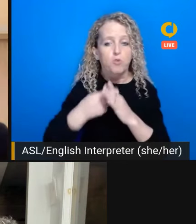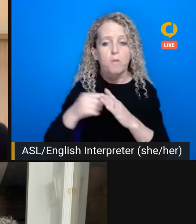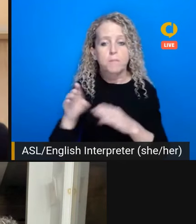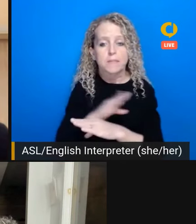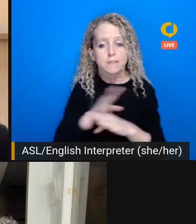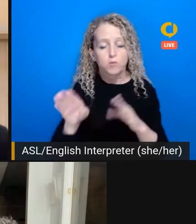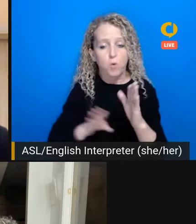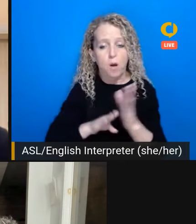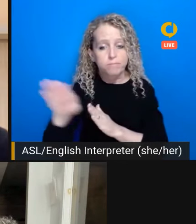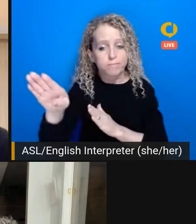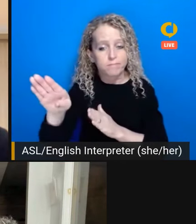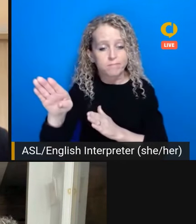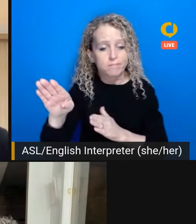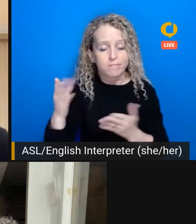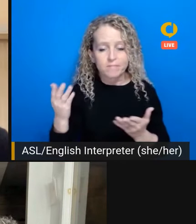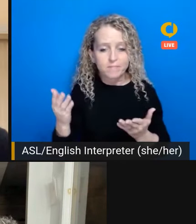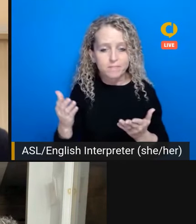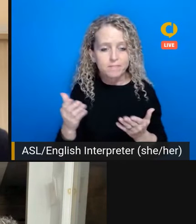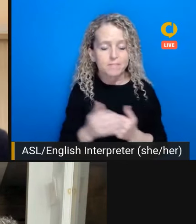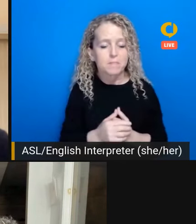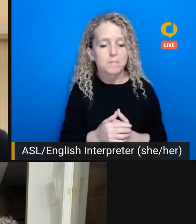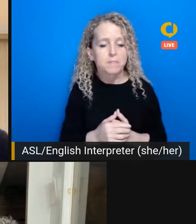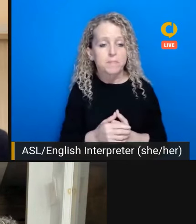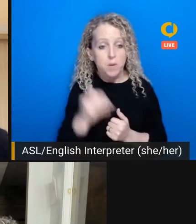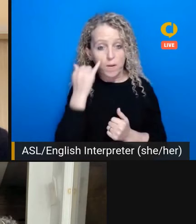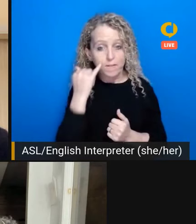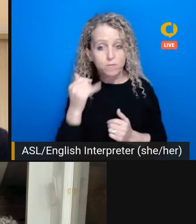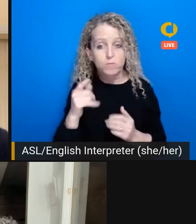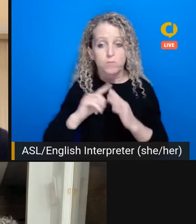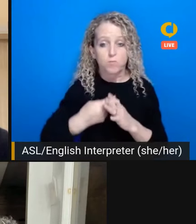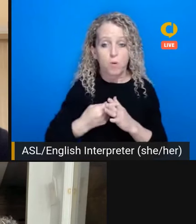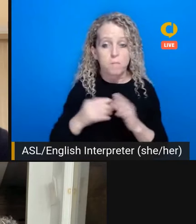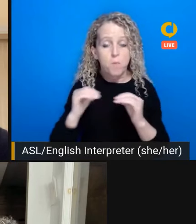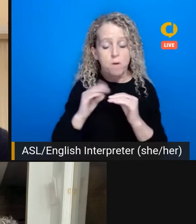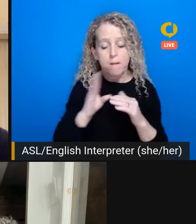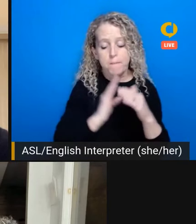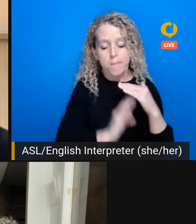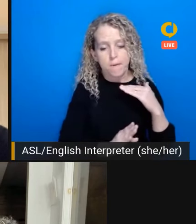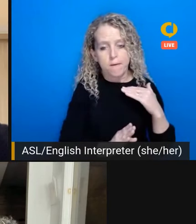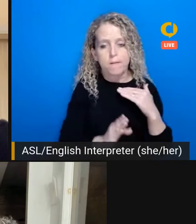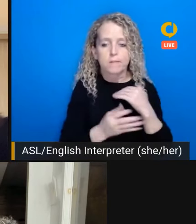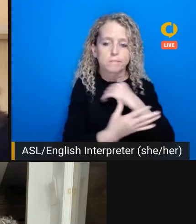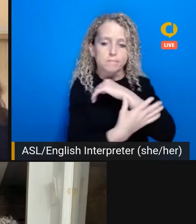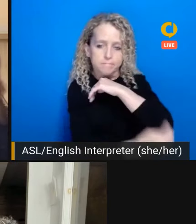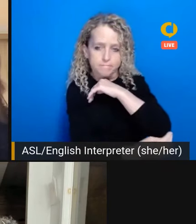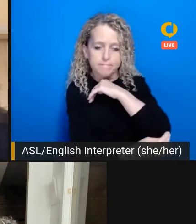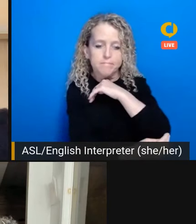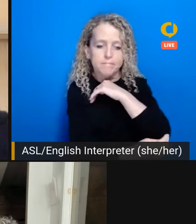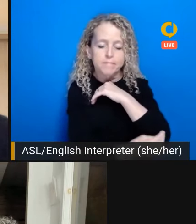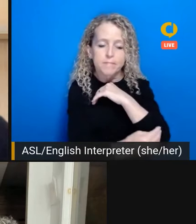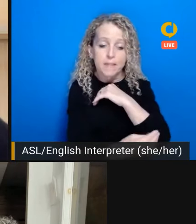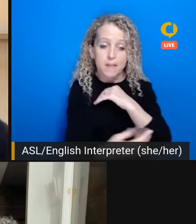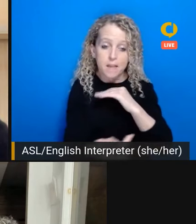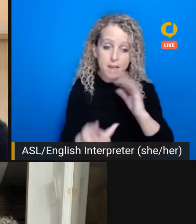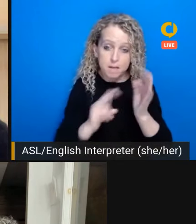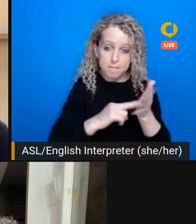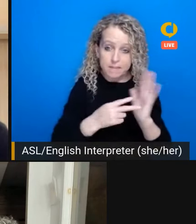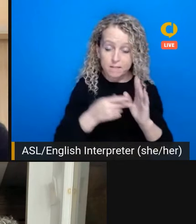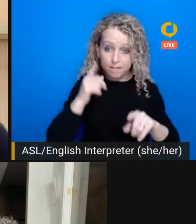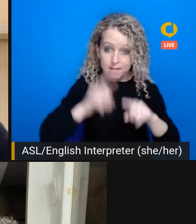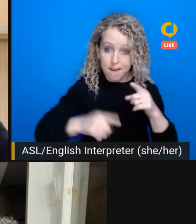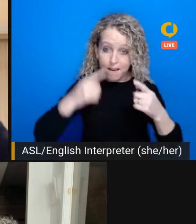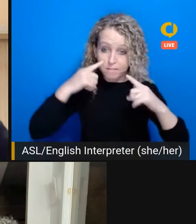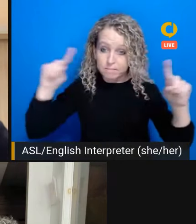So when you start out from humble beginnings, it's not that it's impossible. It's just that there are many more barriers